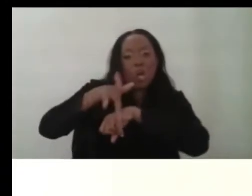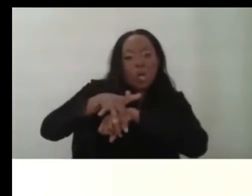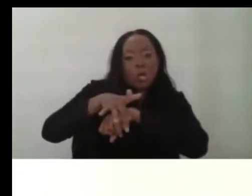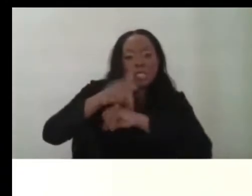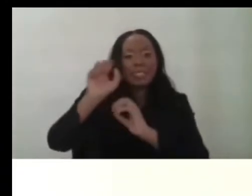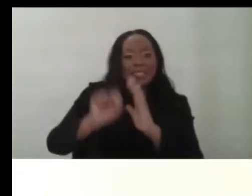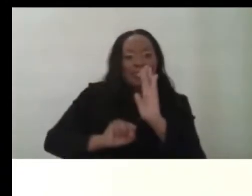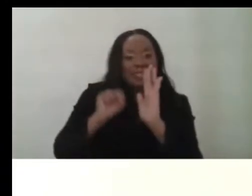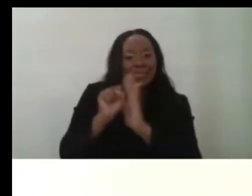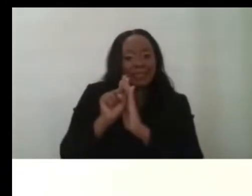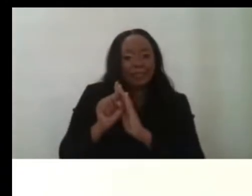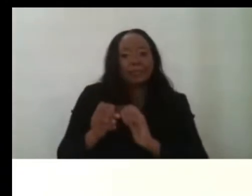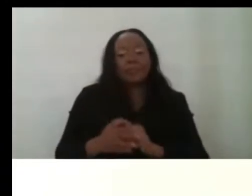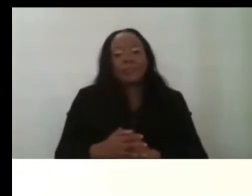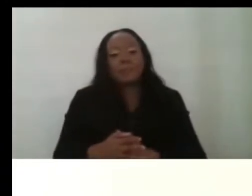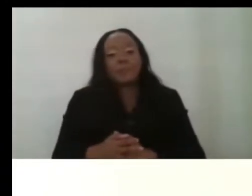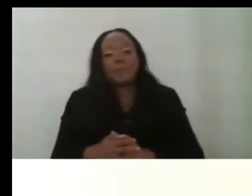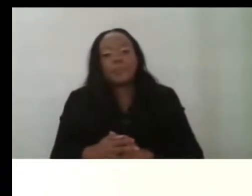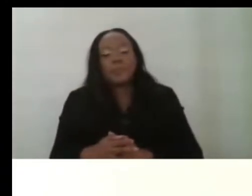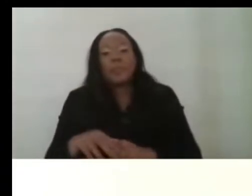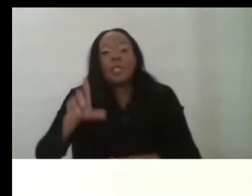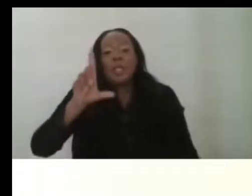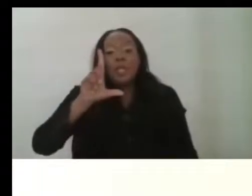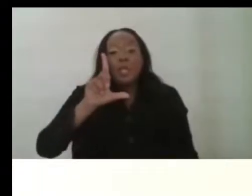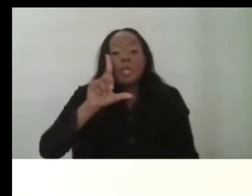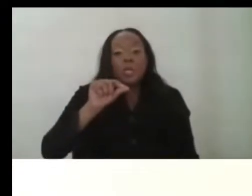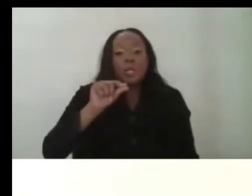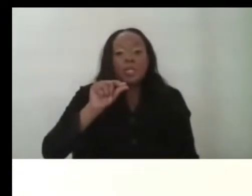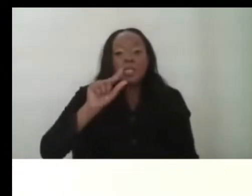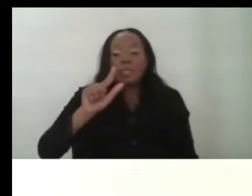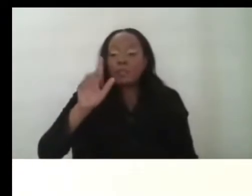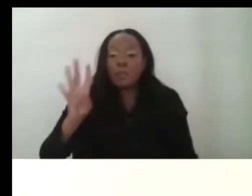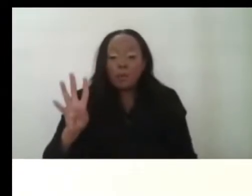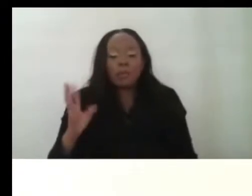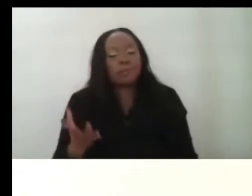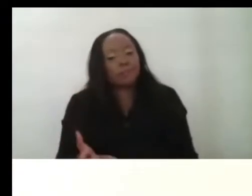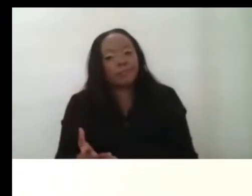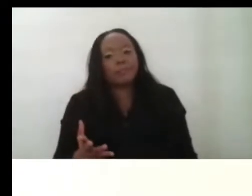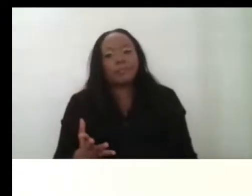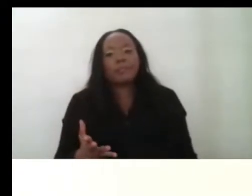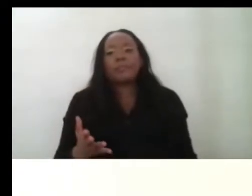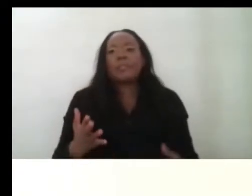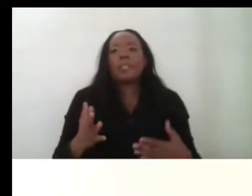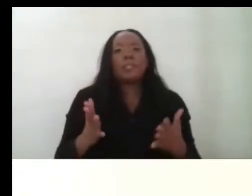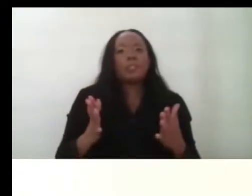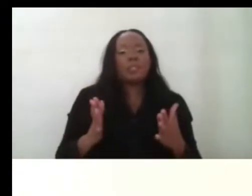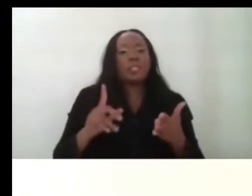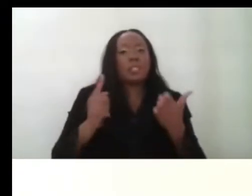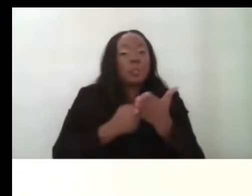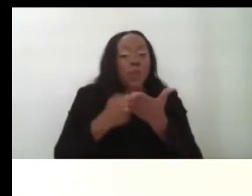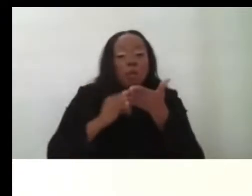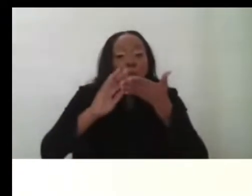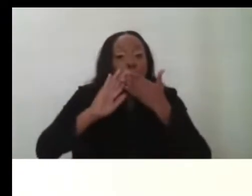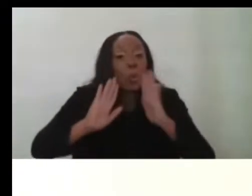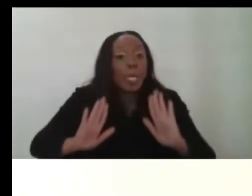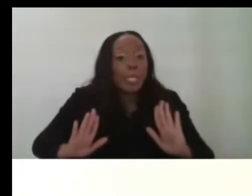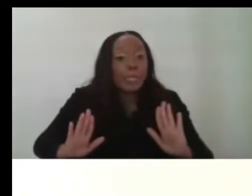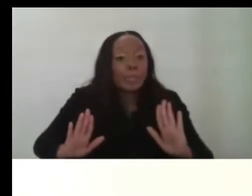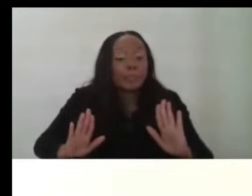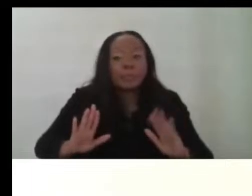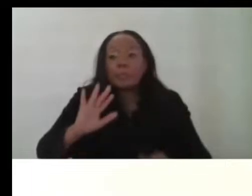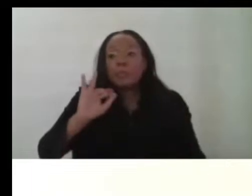And lastly, 2024 was a backloaded season with unusually quiet period from mid-July